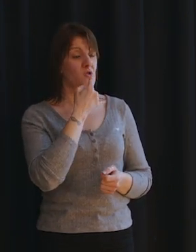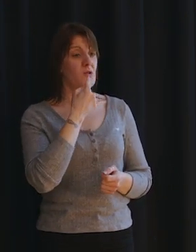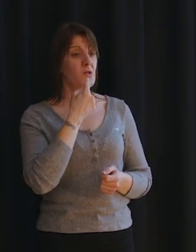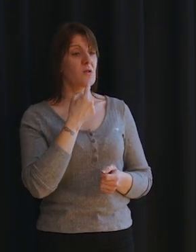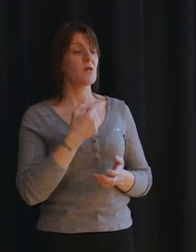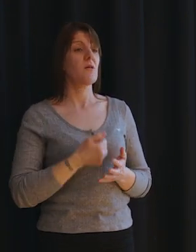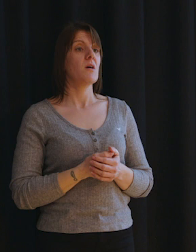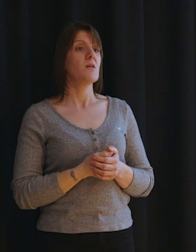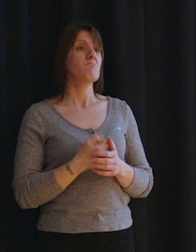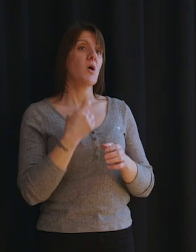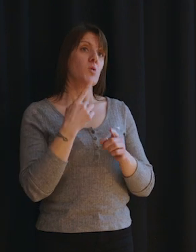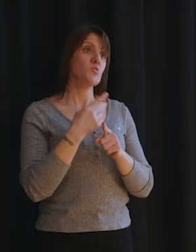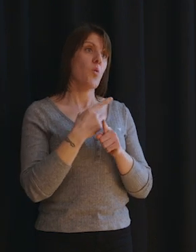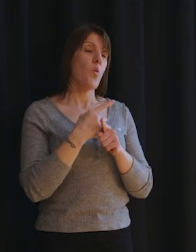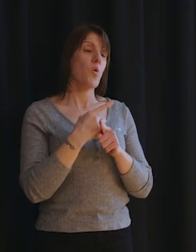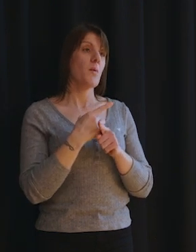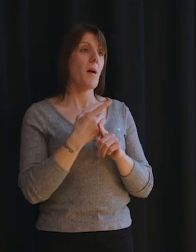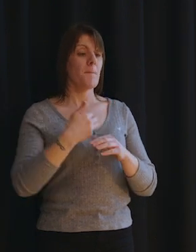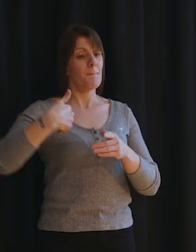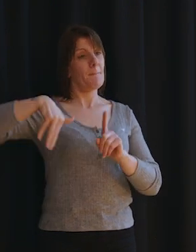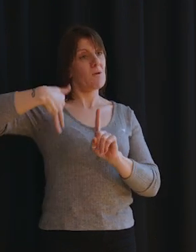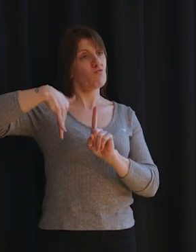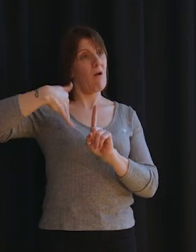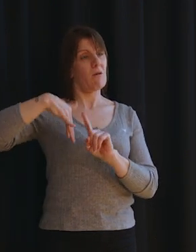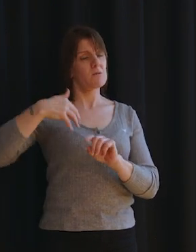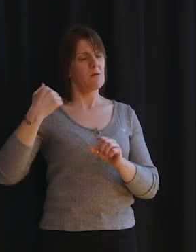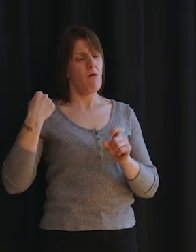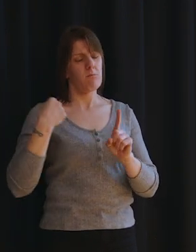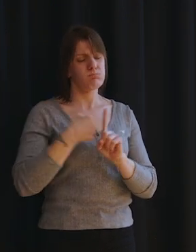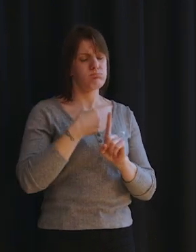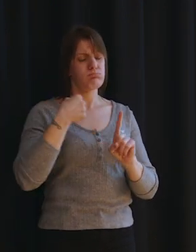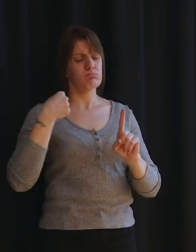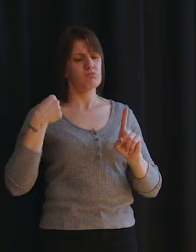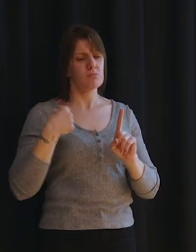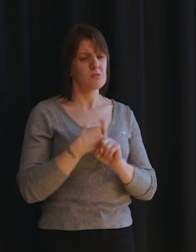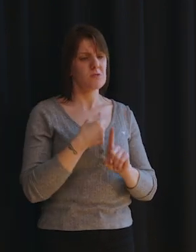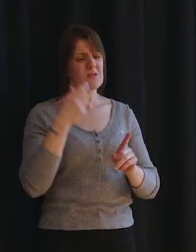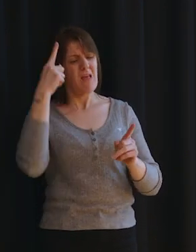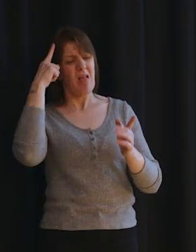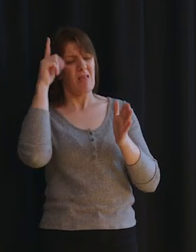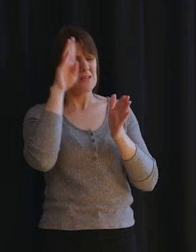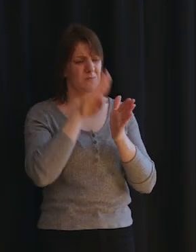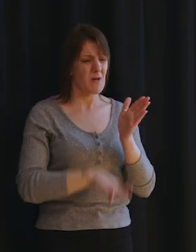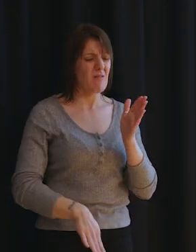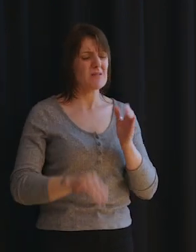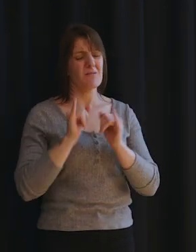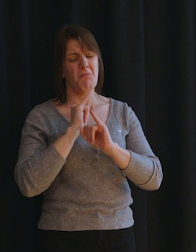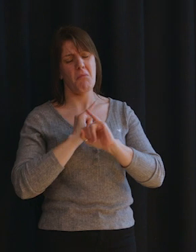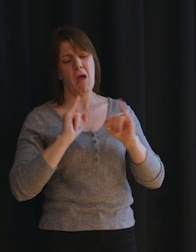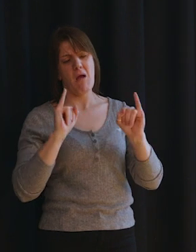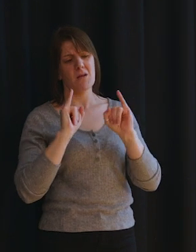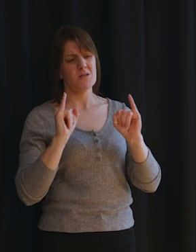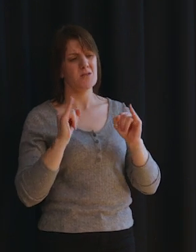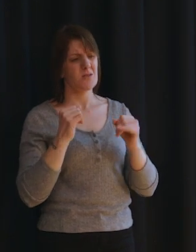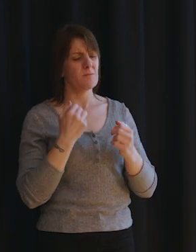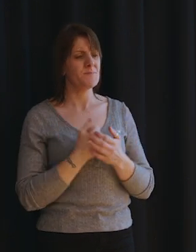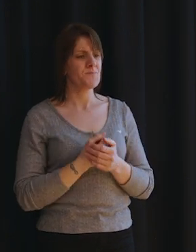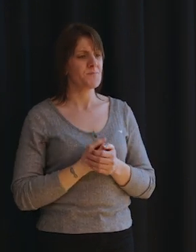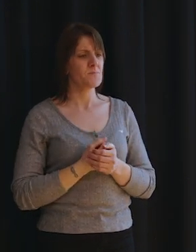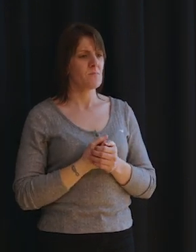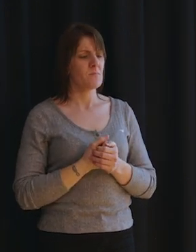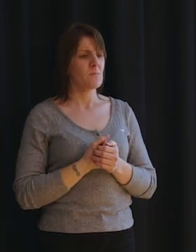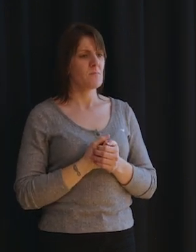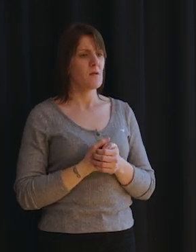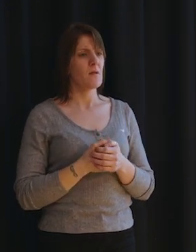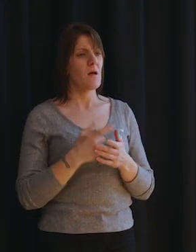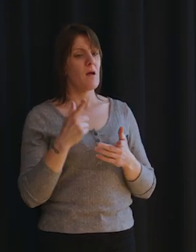having come from sort of trauma backgrounds, adverse childhood experiences, and a way